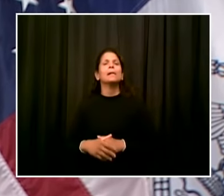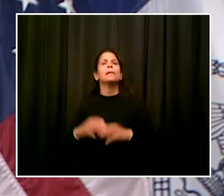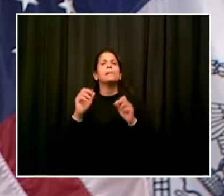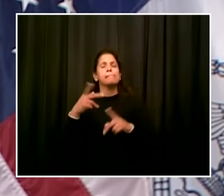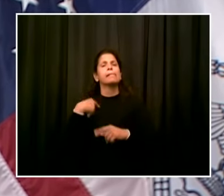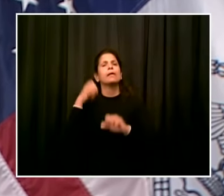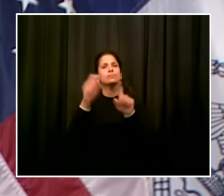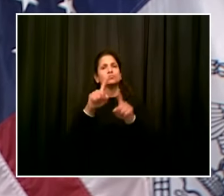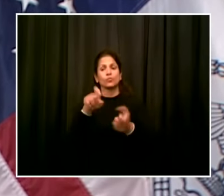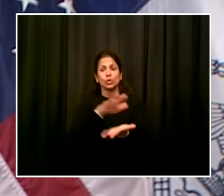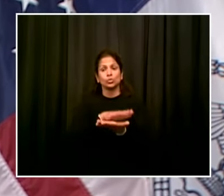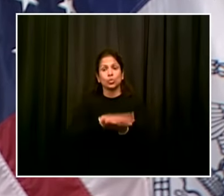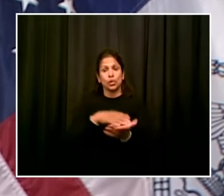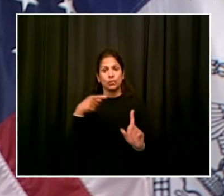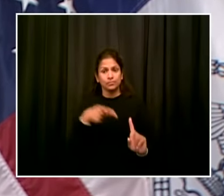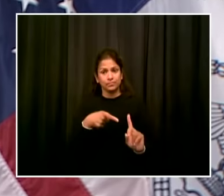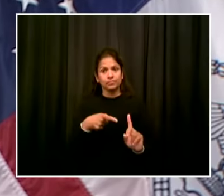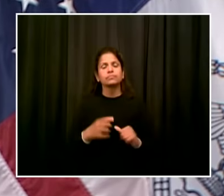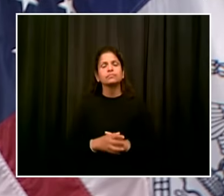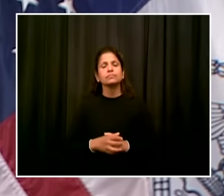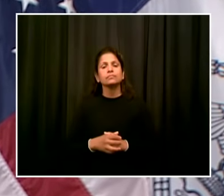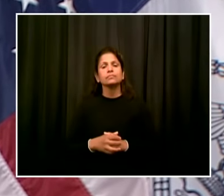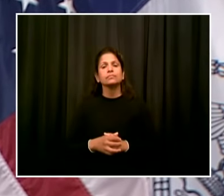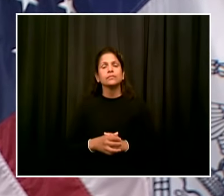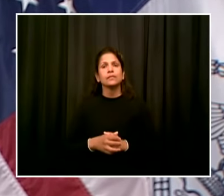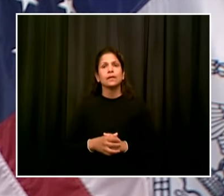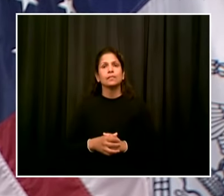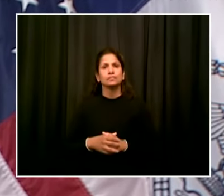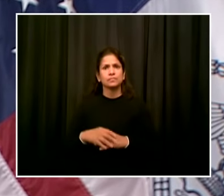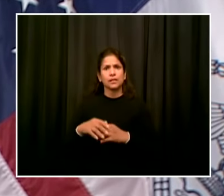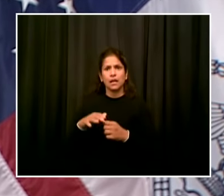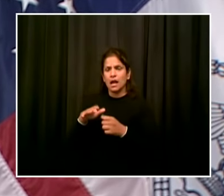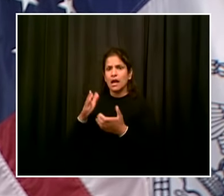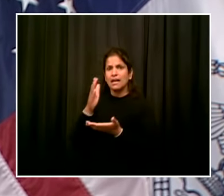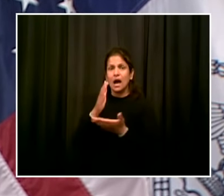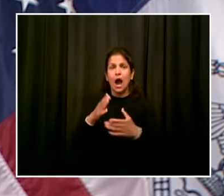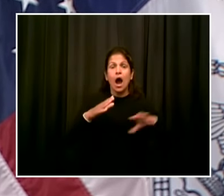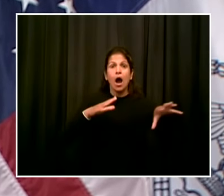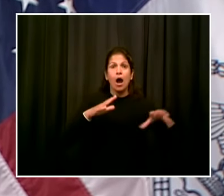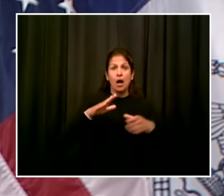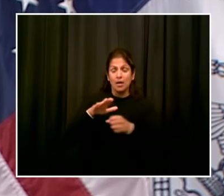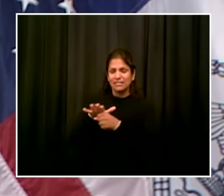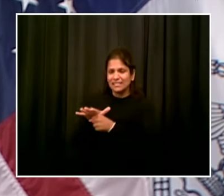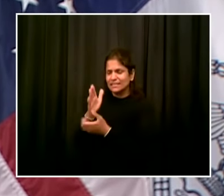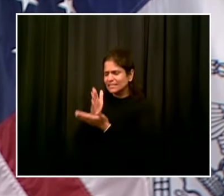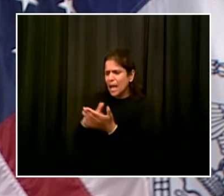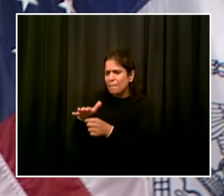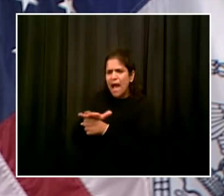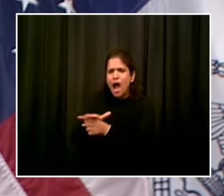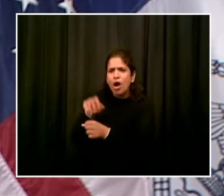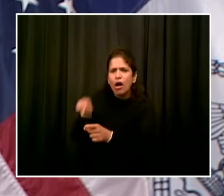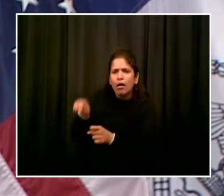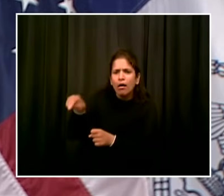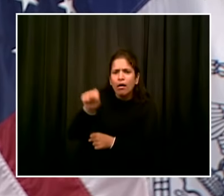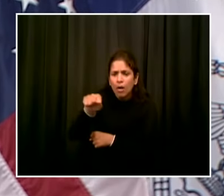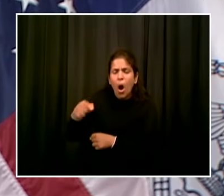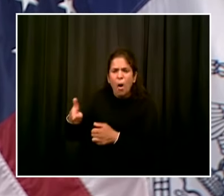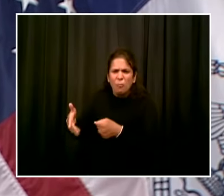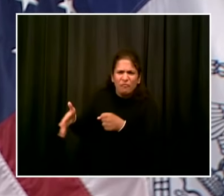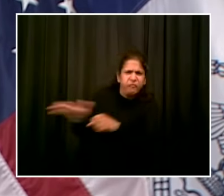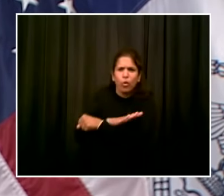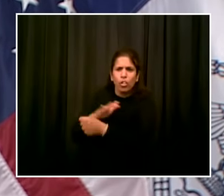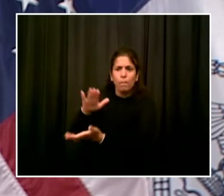particularly in districts that are incredibly overcrowded already. Is there a plan to perhaps find outside siting for school,